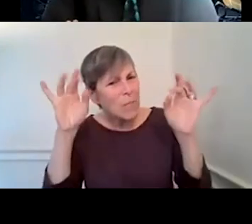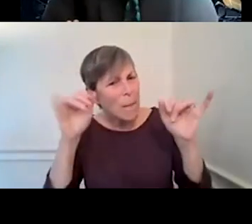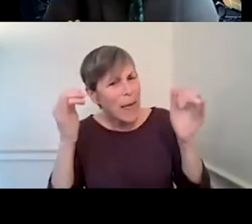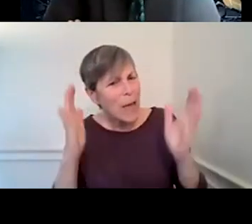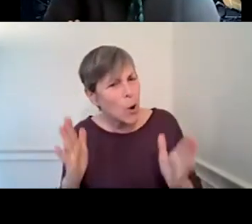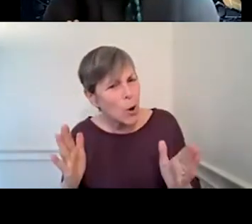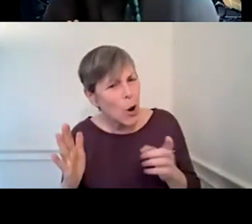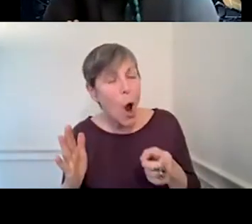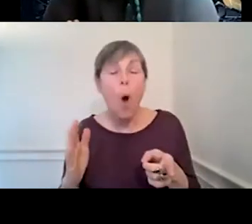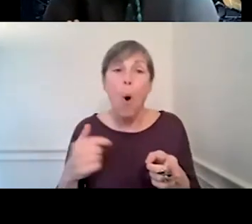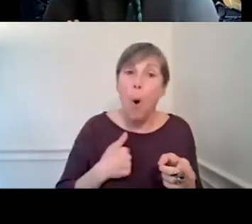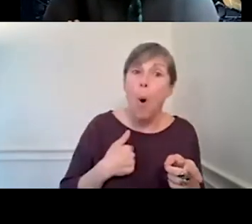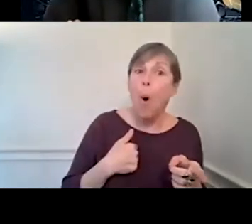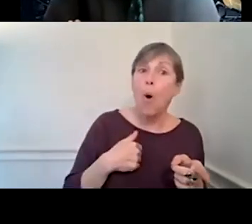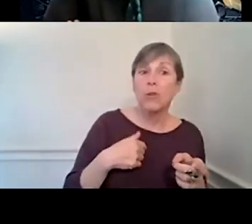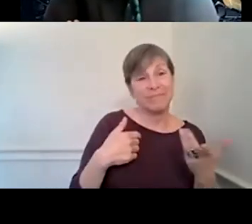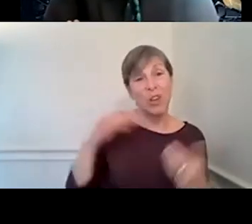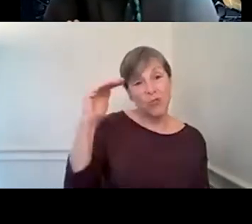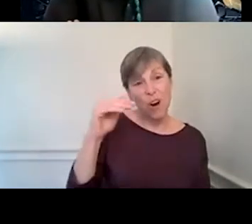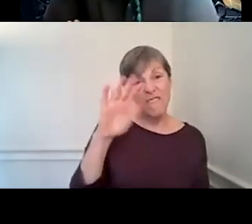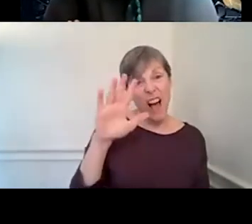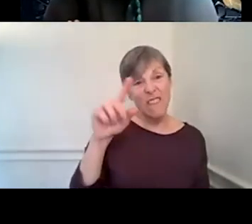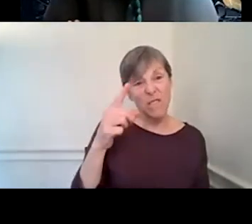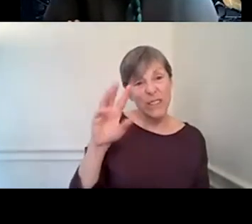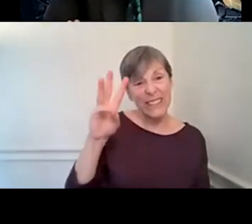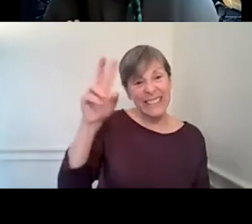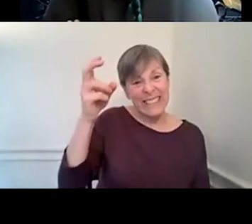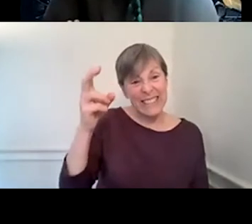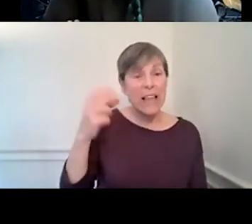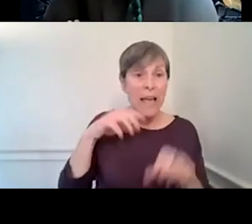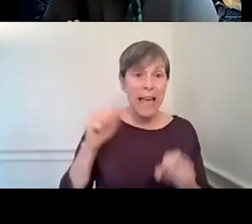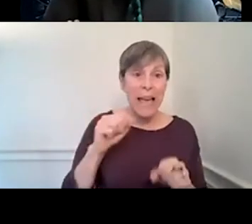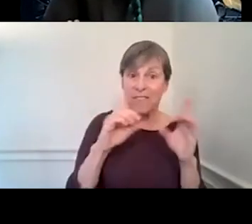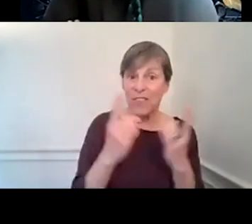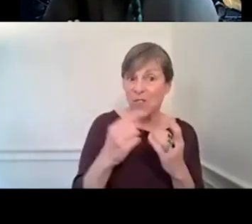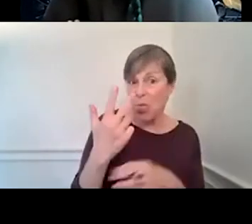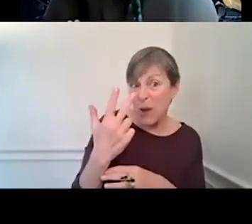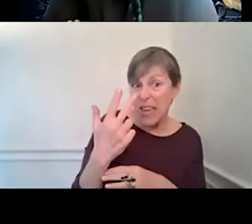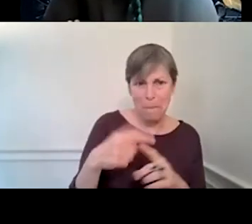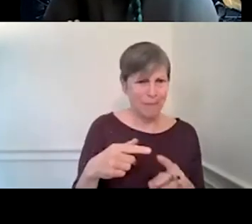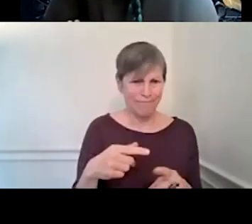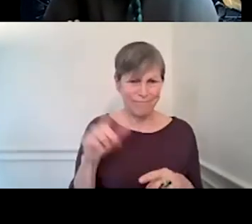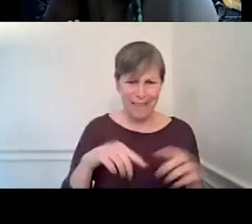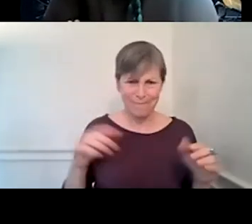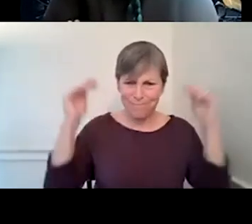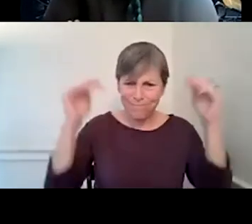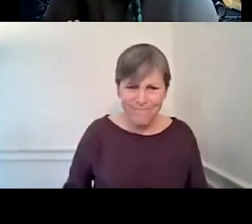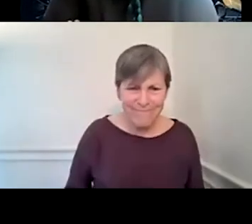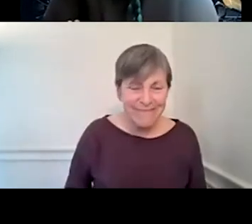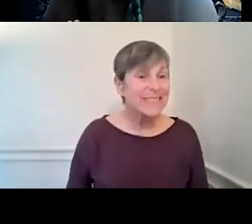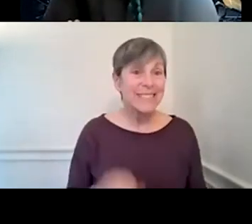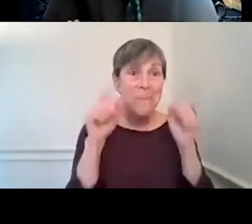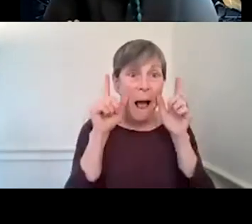do well in Division III, but not necessarily in the U.S. I was very surprised to get that phone call. It was my first American phone